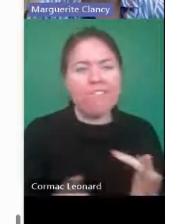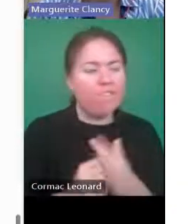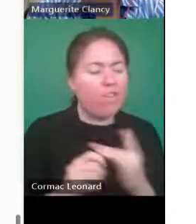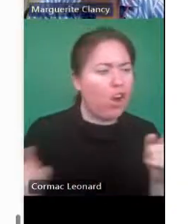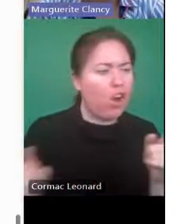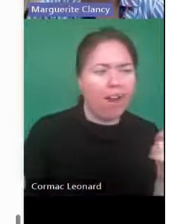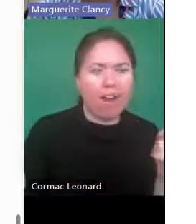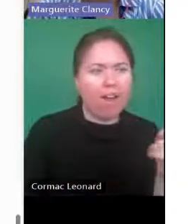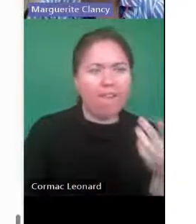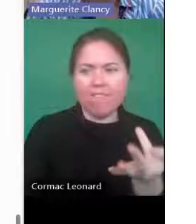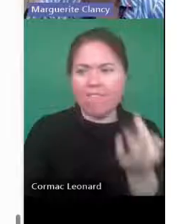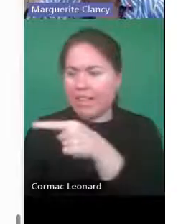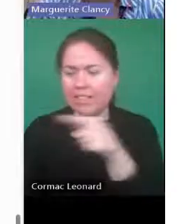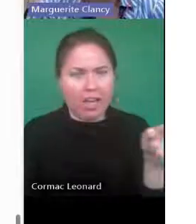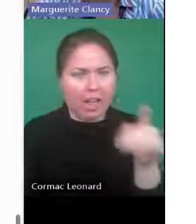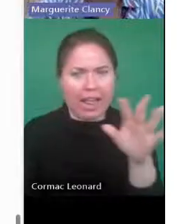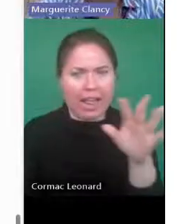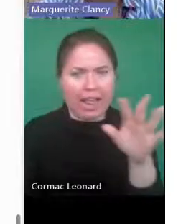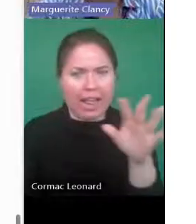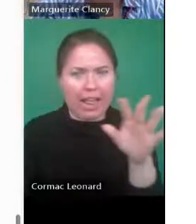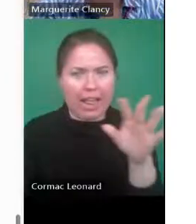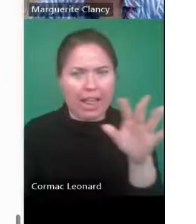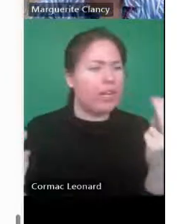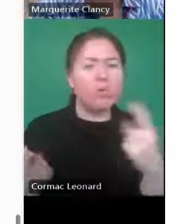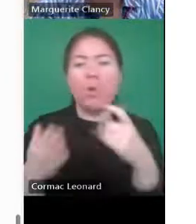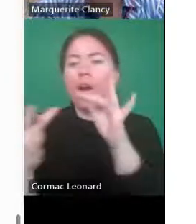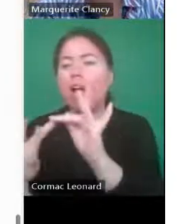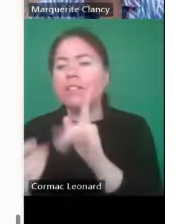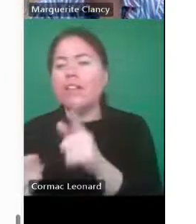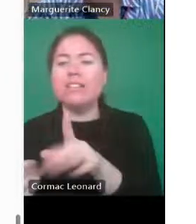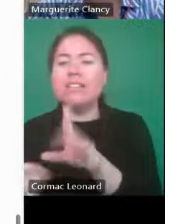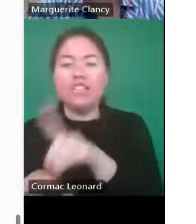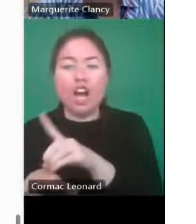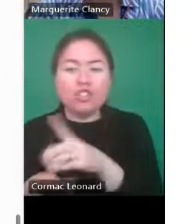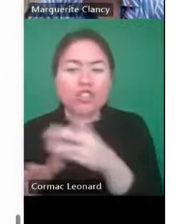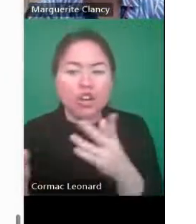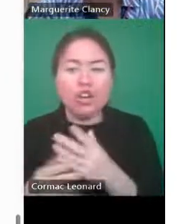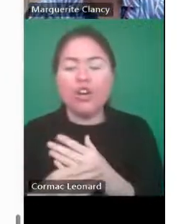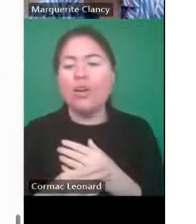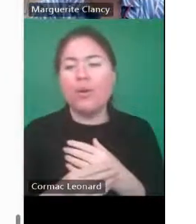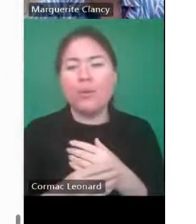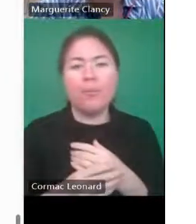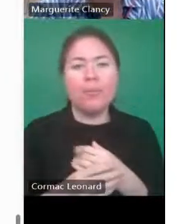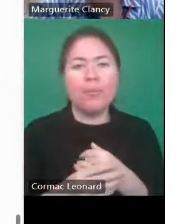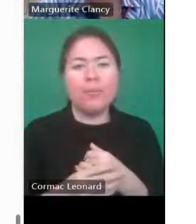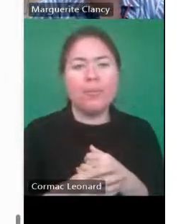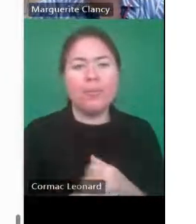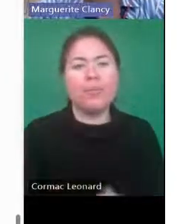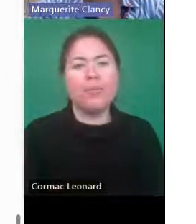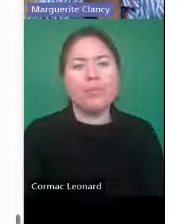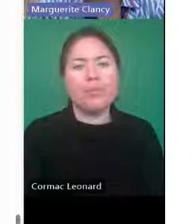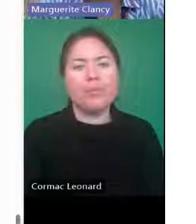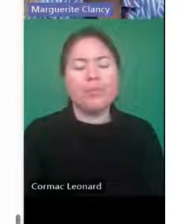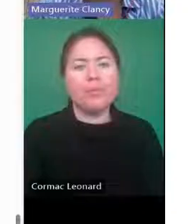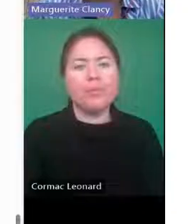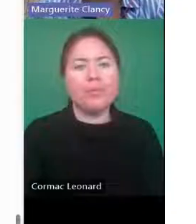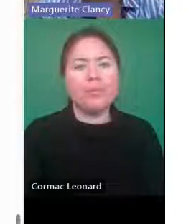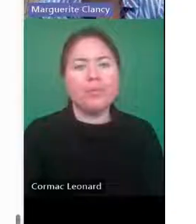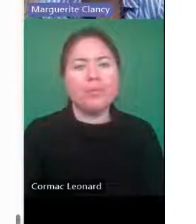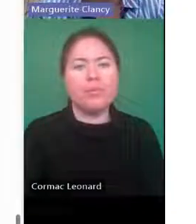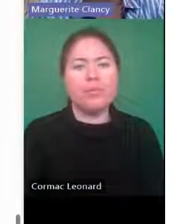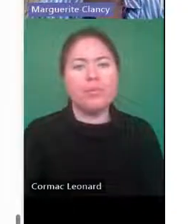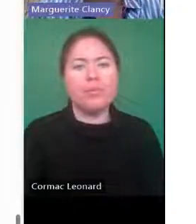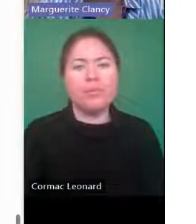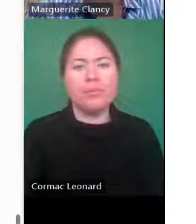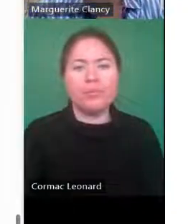to like Dr. Dr. John Ryan, and if